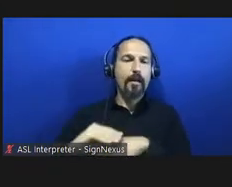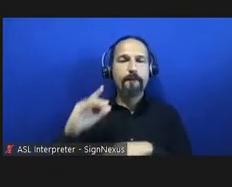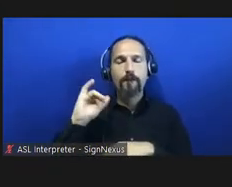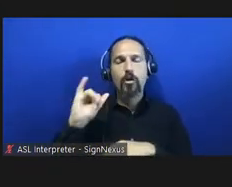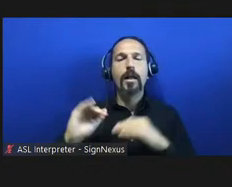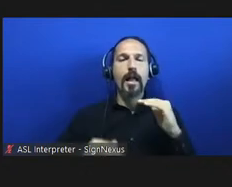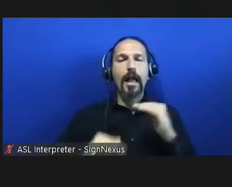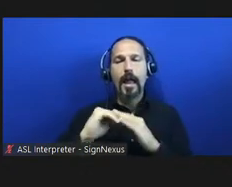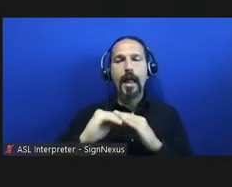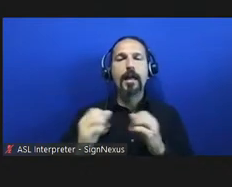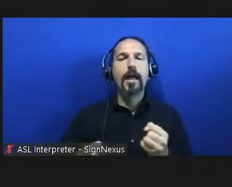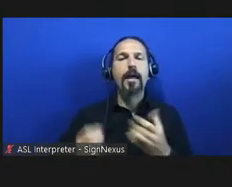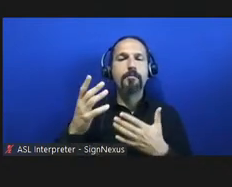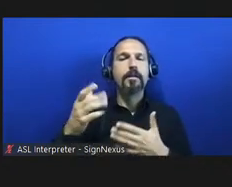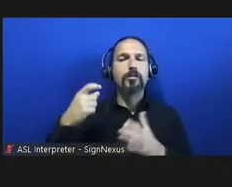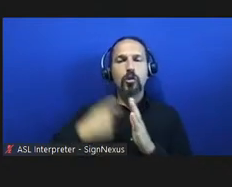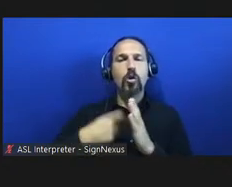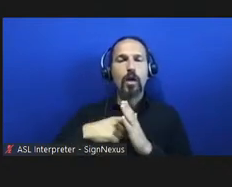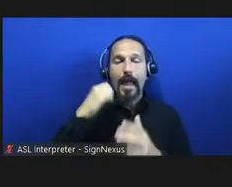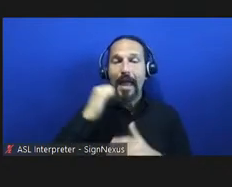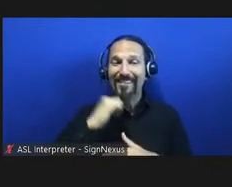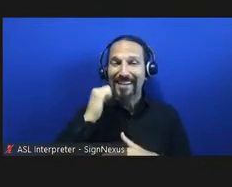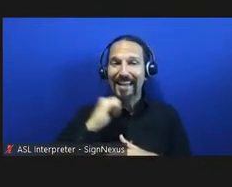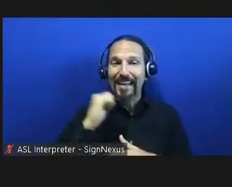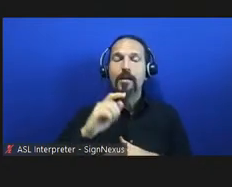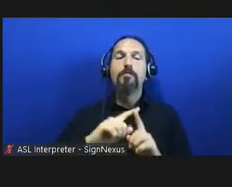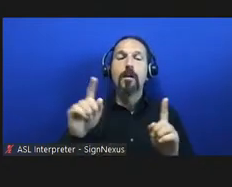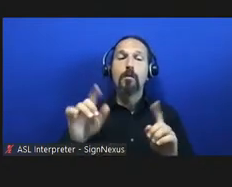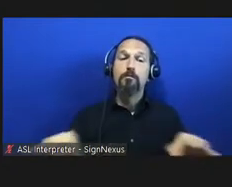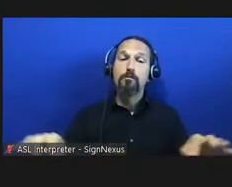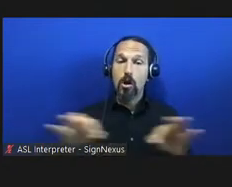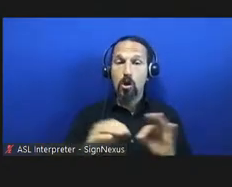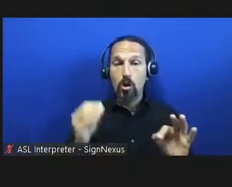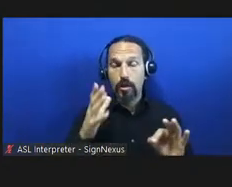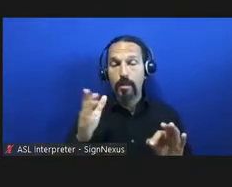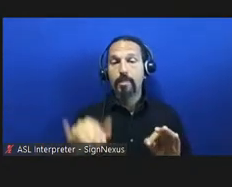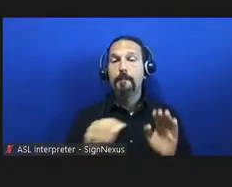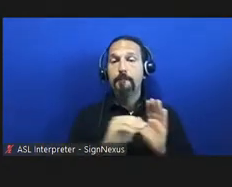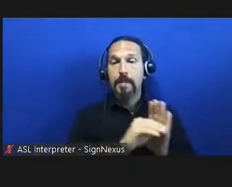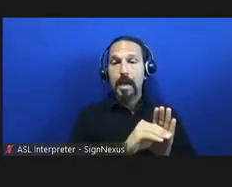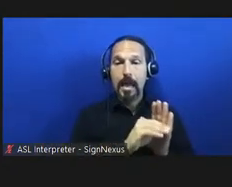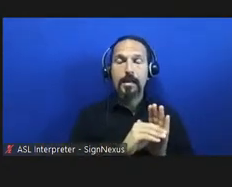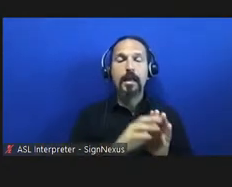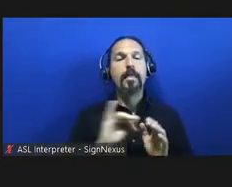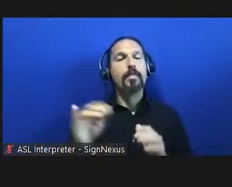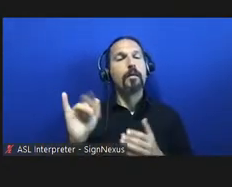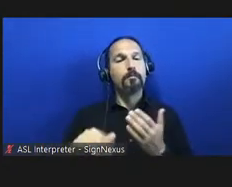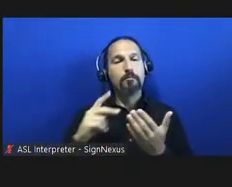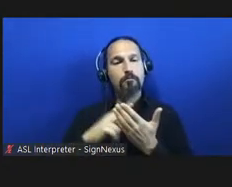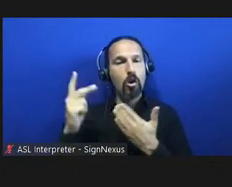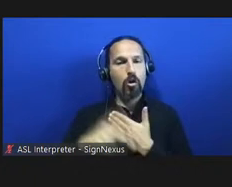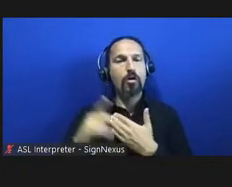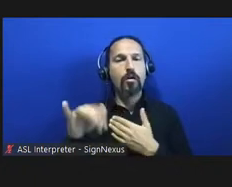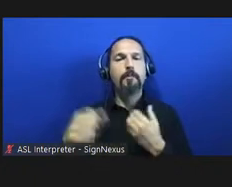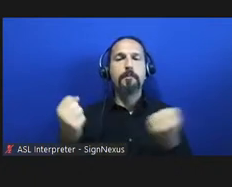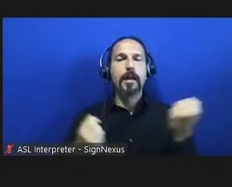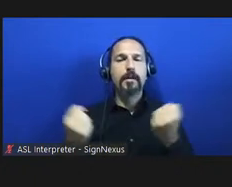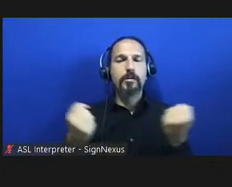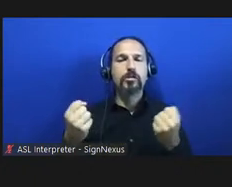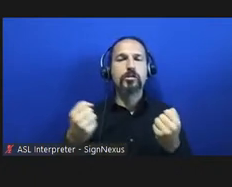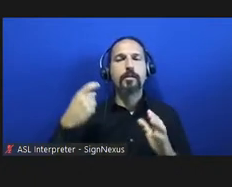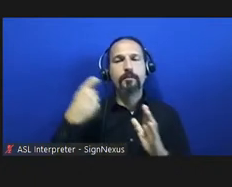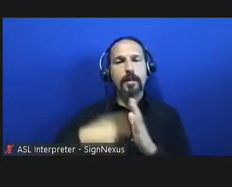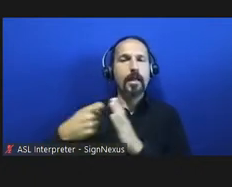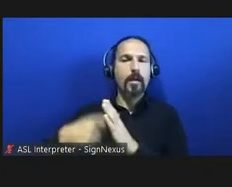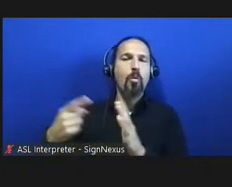caps on the number of tolls per day importantly by legislation and in the modeling and in the program passenger vehicles would be charged